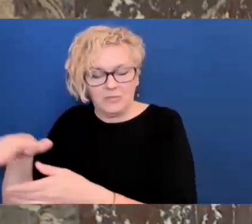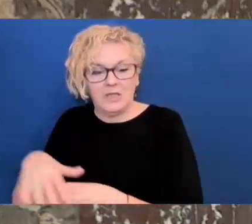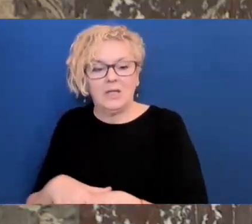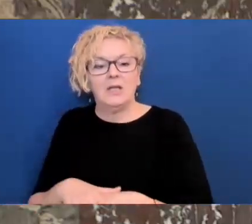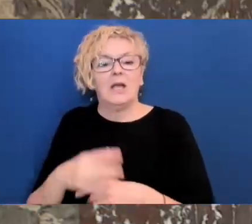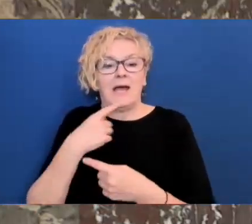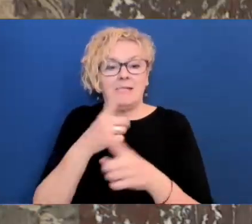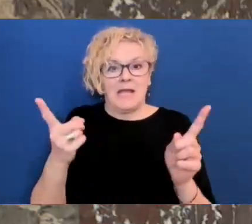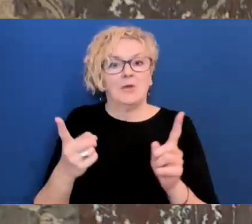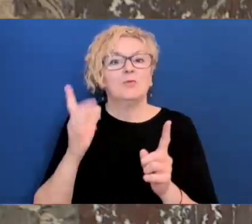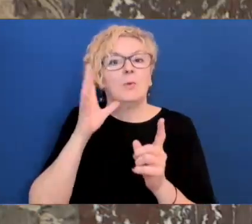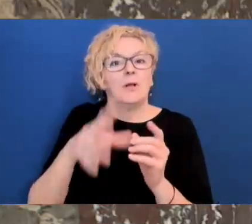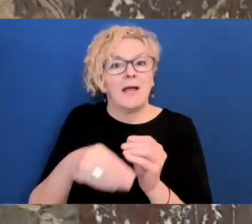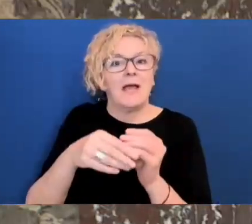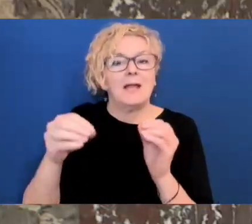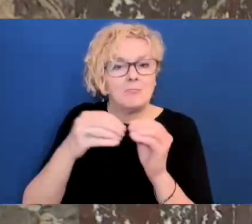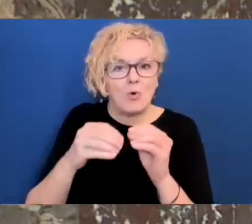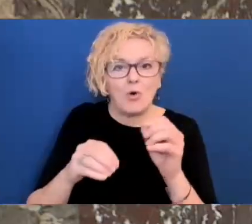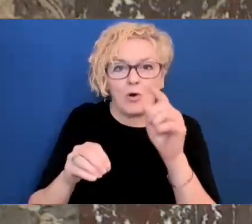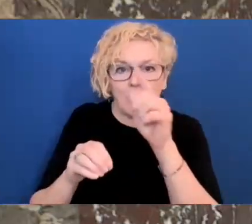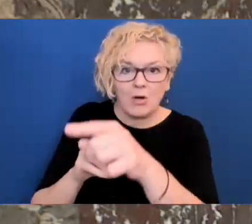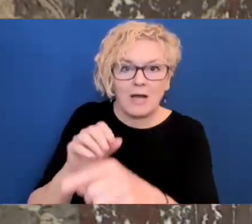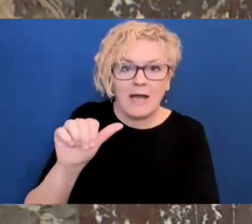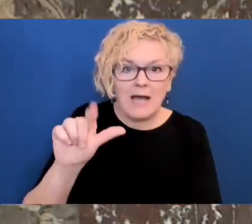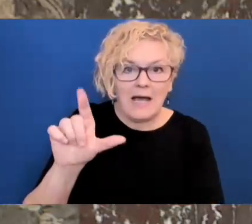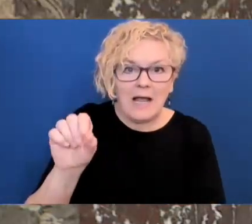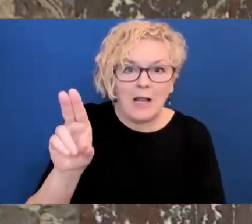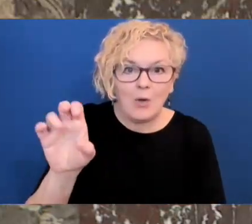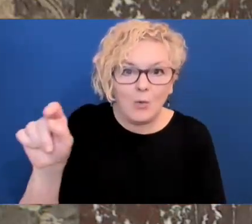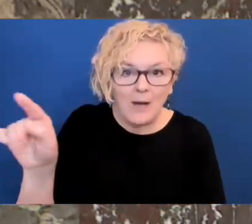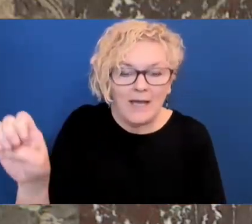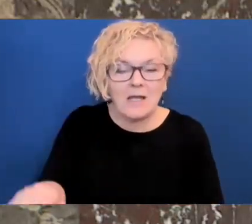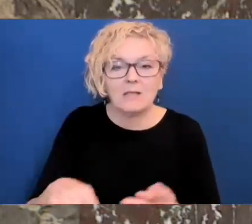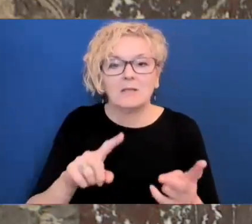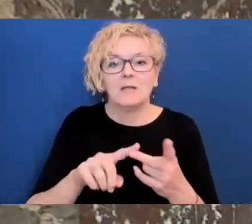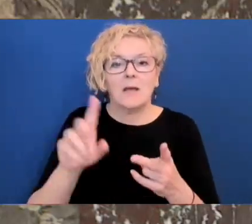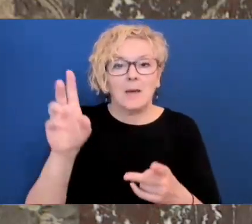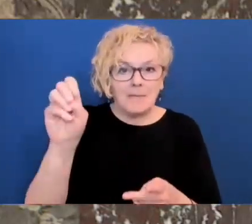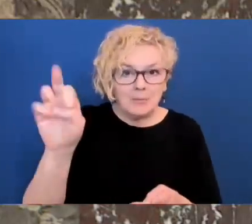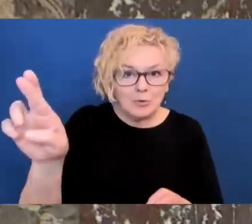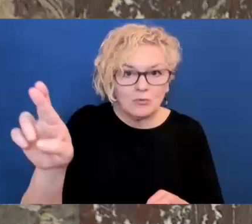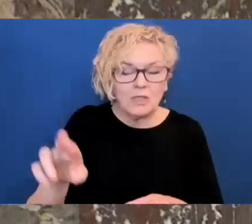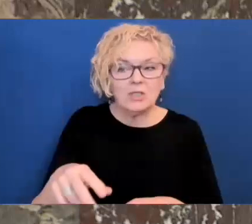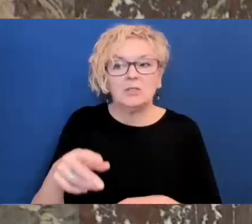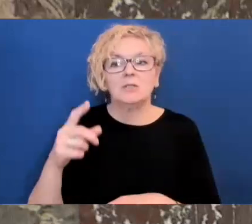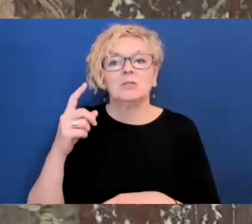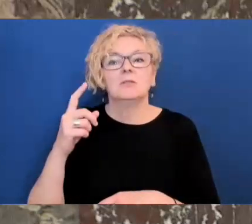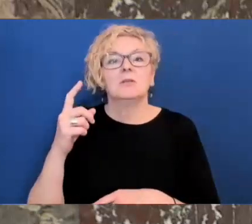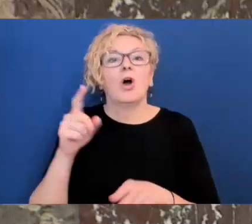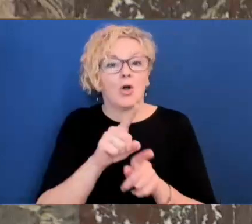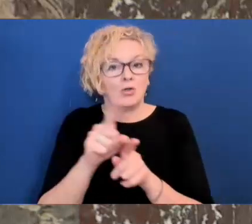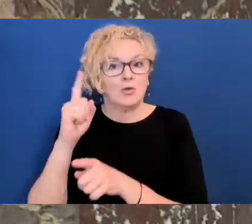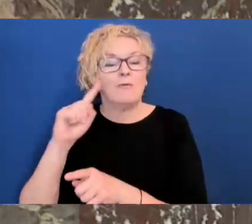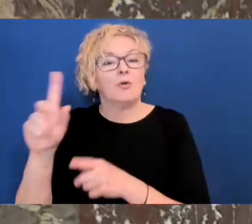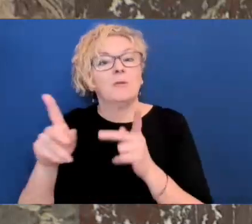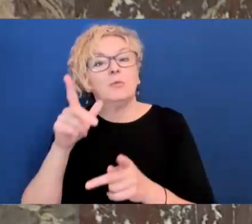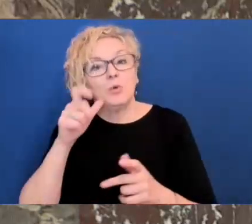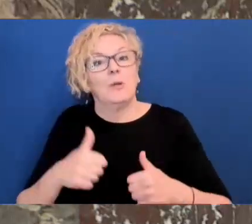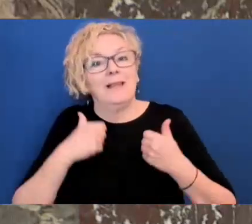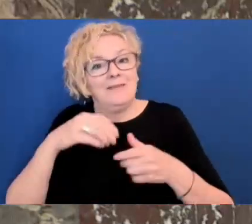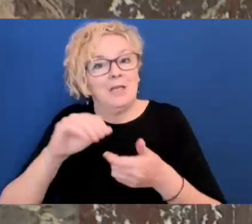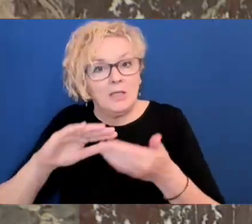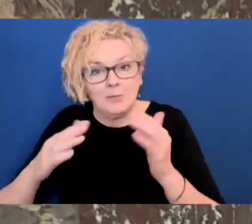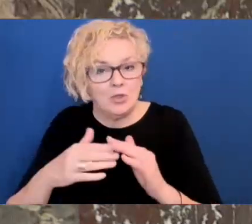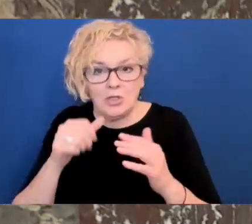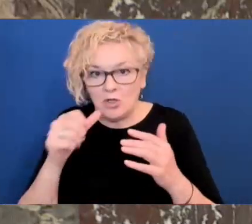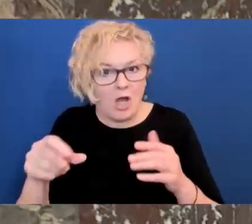Maple Ridge, where people are in community, not necessarily involved in the criminal justice system. And that was just the beginning, Honourable Speaker. We're going to continue opening beds across the